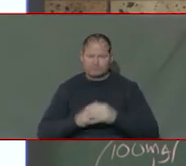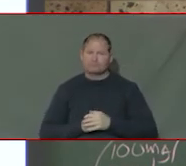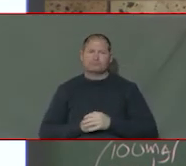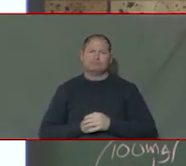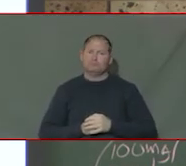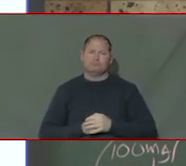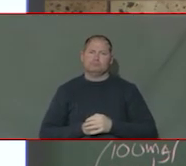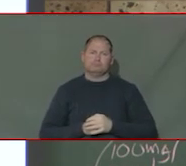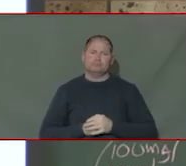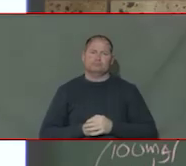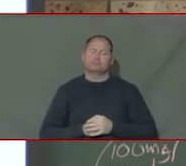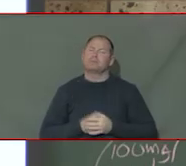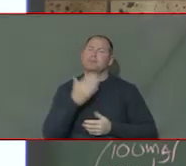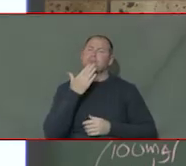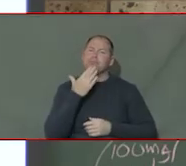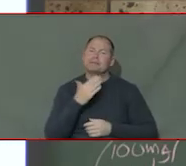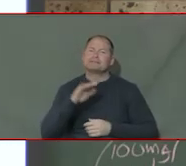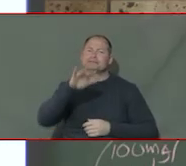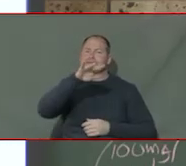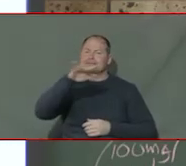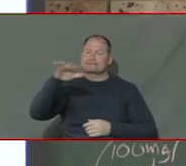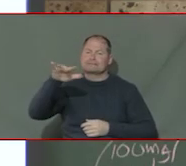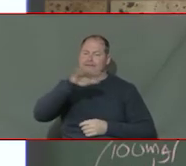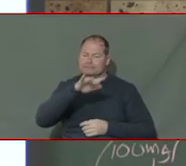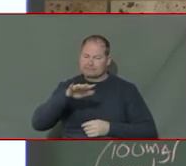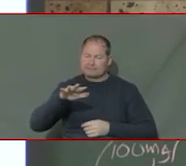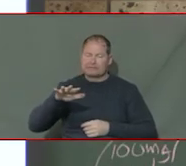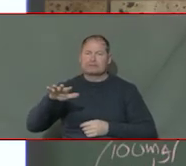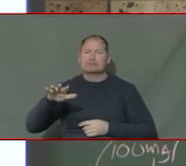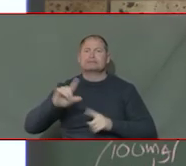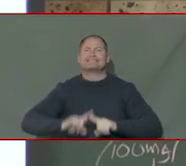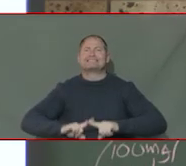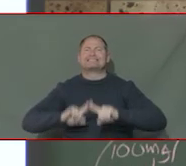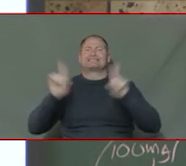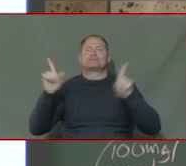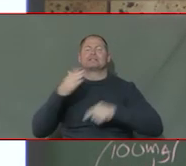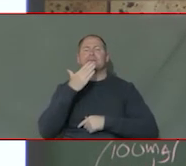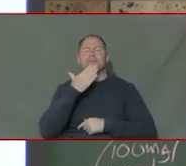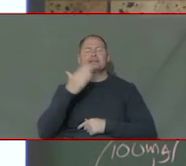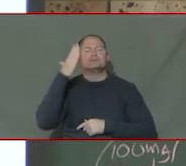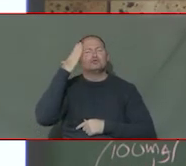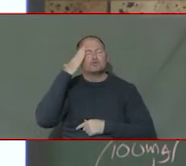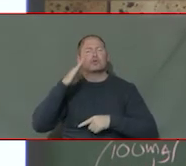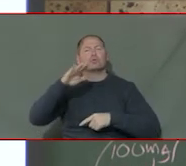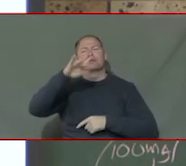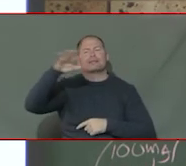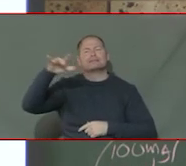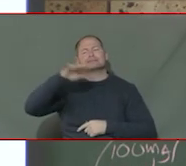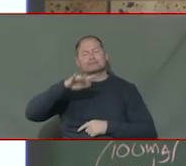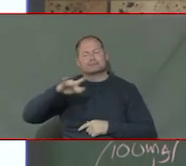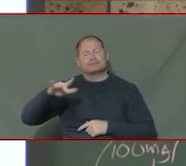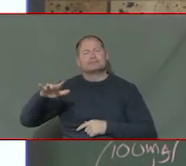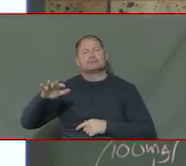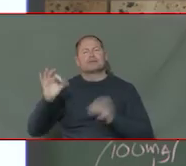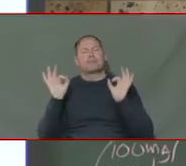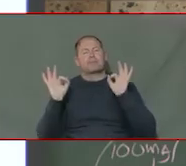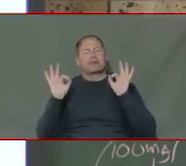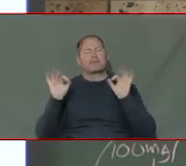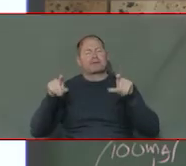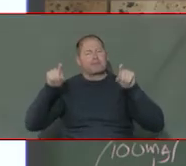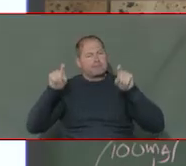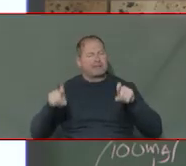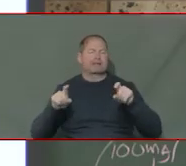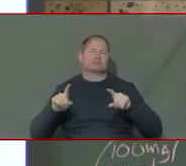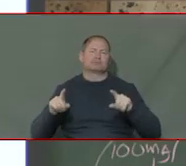glycogen glucagon. It's two different things. Are you with me? All right. So